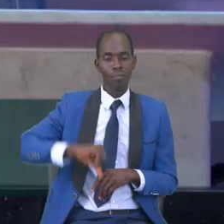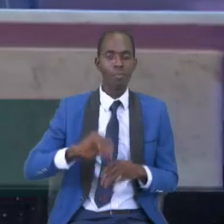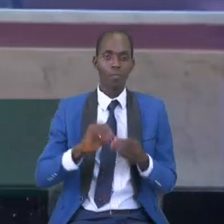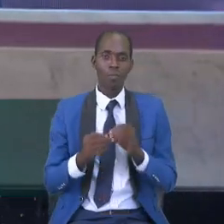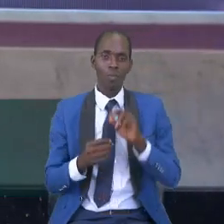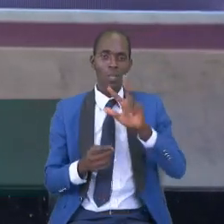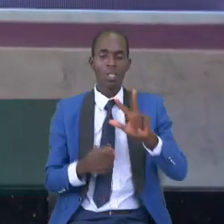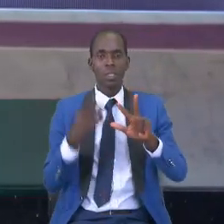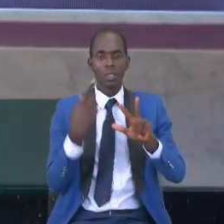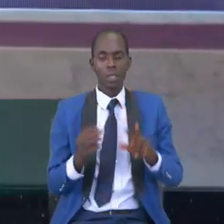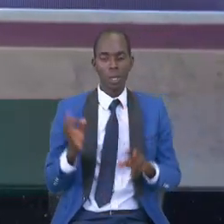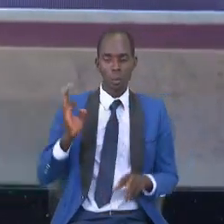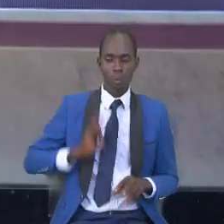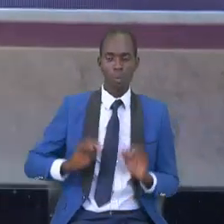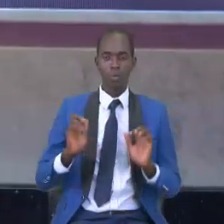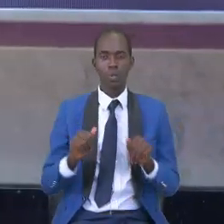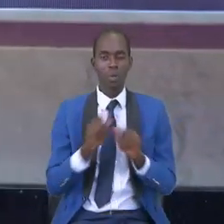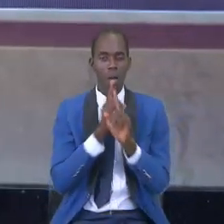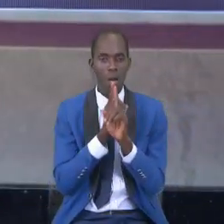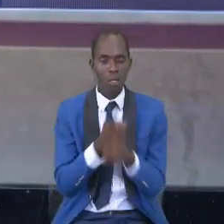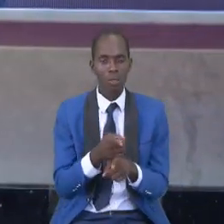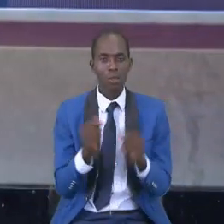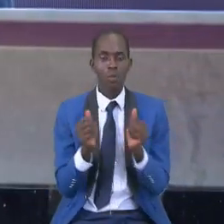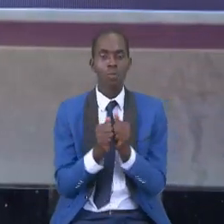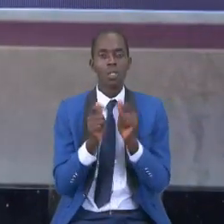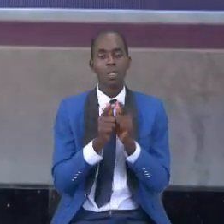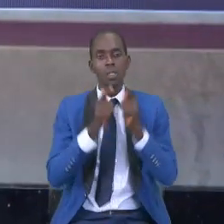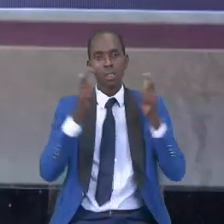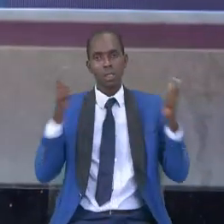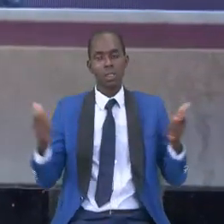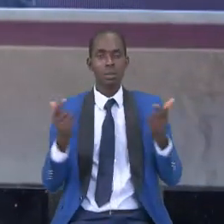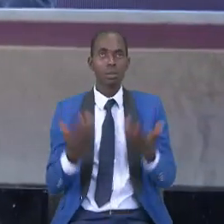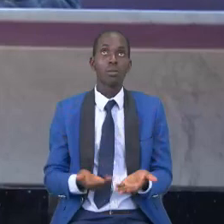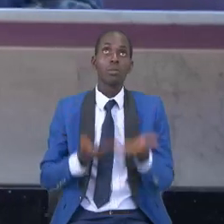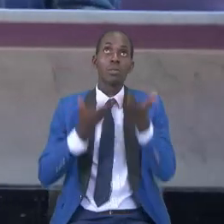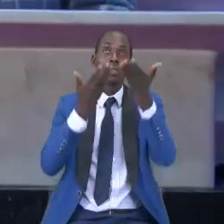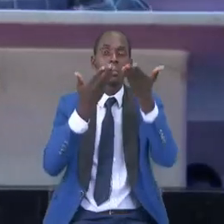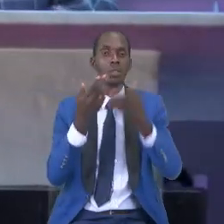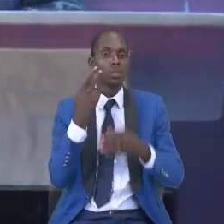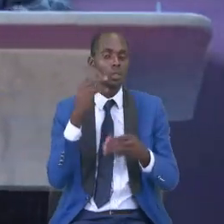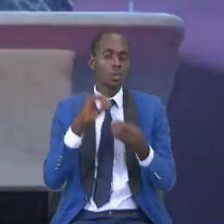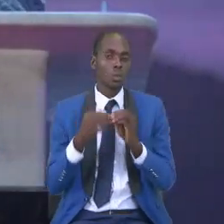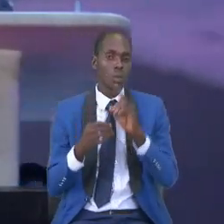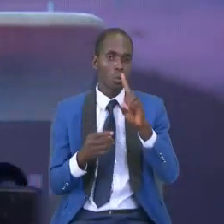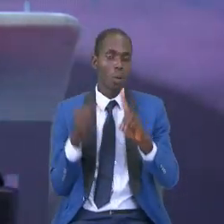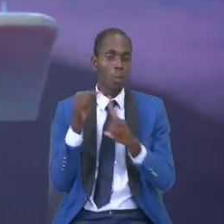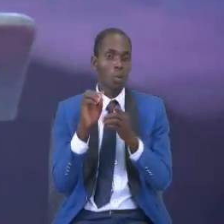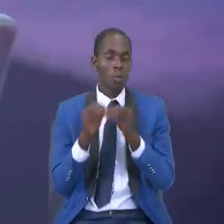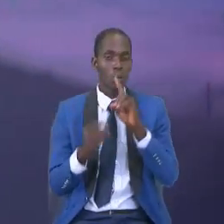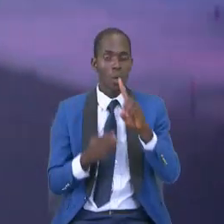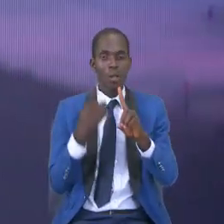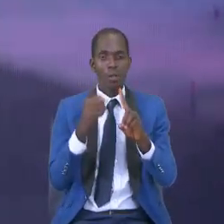the profitable response with great consecration. Look at number one there, the